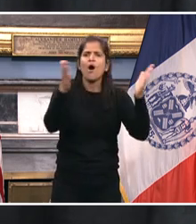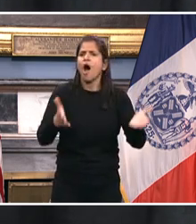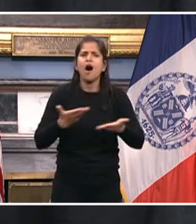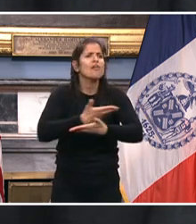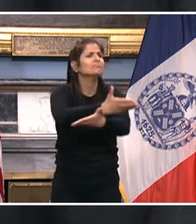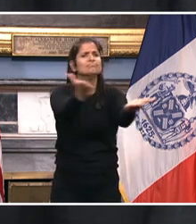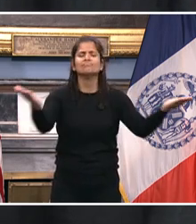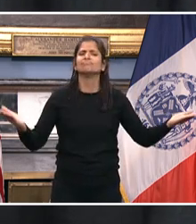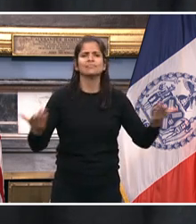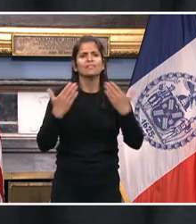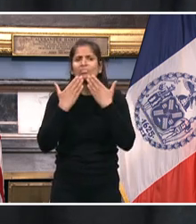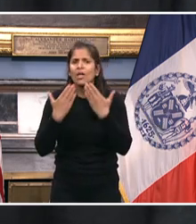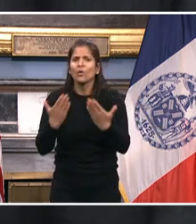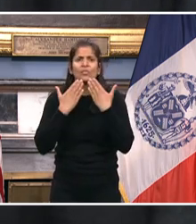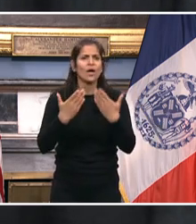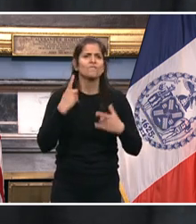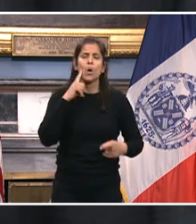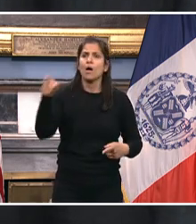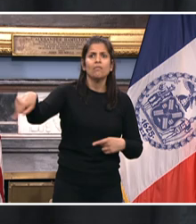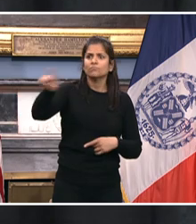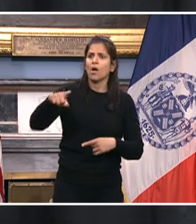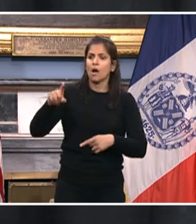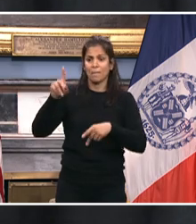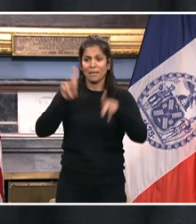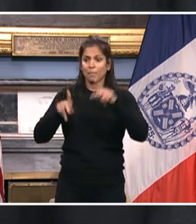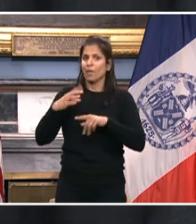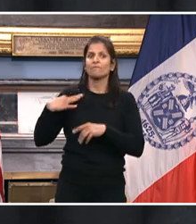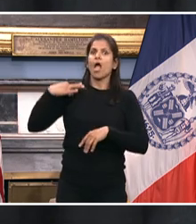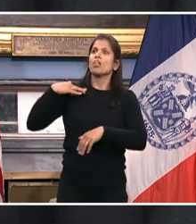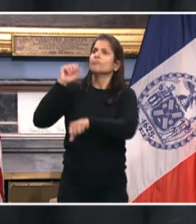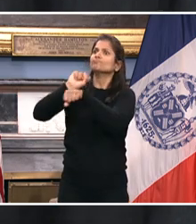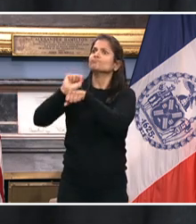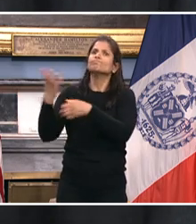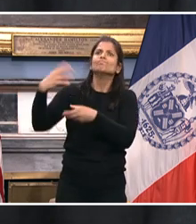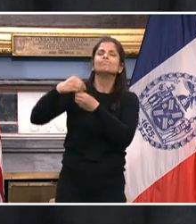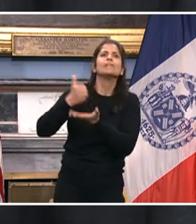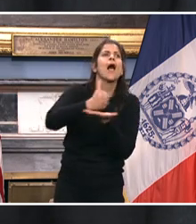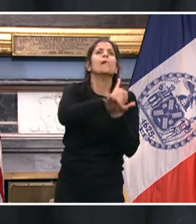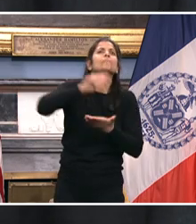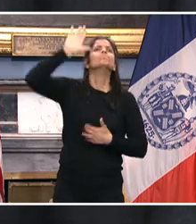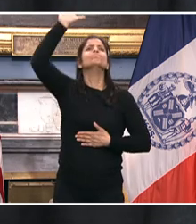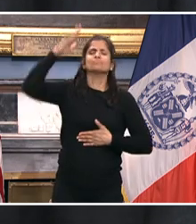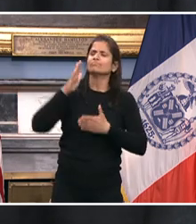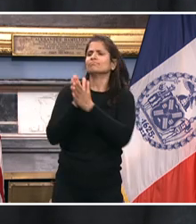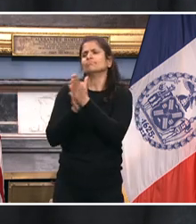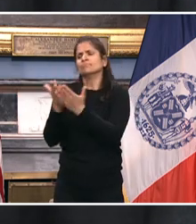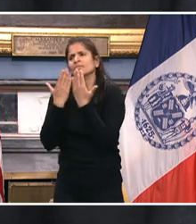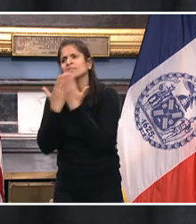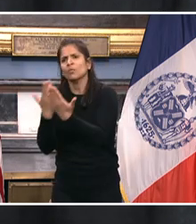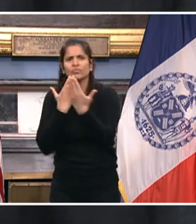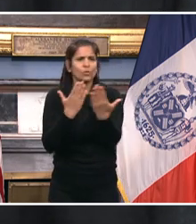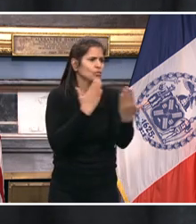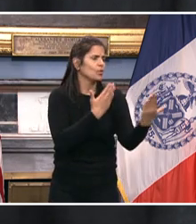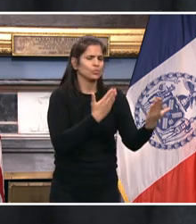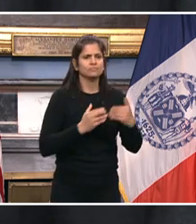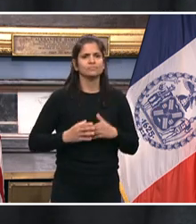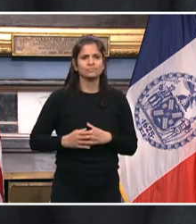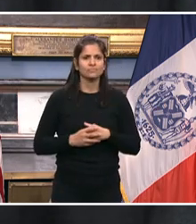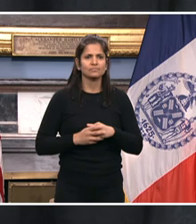difference to protect us. We want to do everything we can do to make sure that